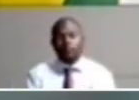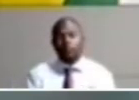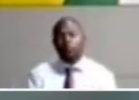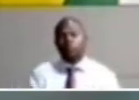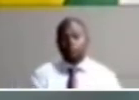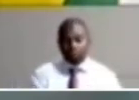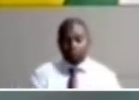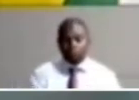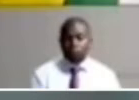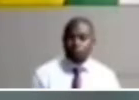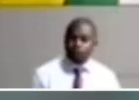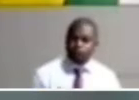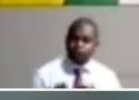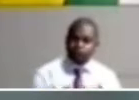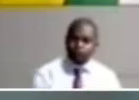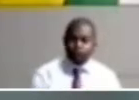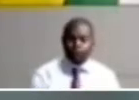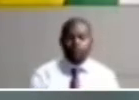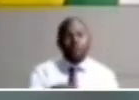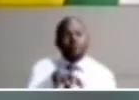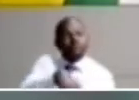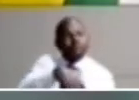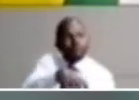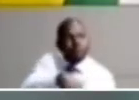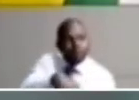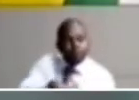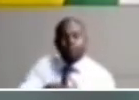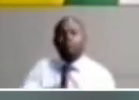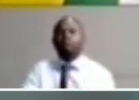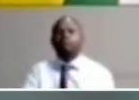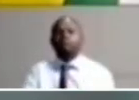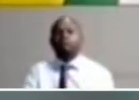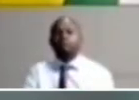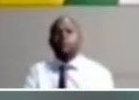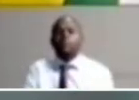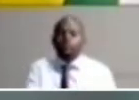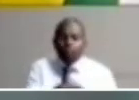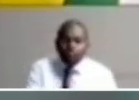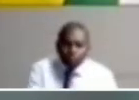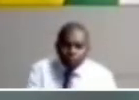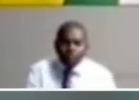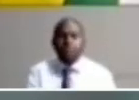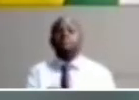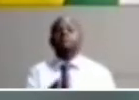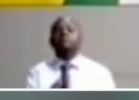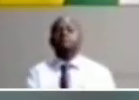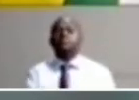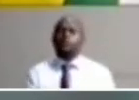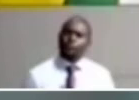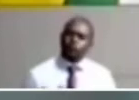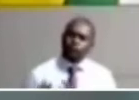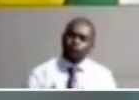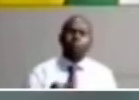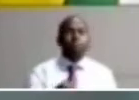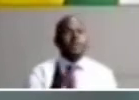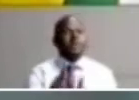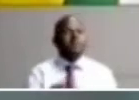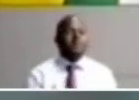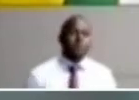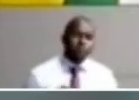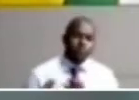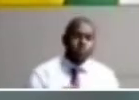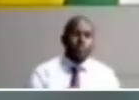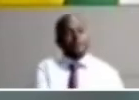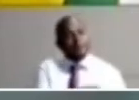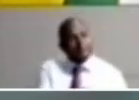The second category of concentrations are the shopping malls, arcades, hardware shops, which gather a lot of people to sell